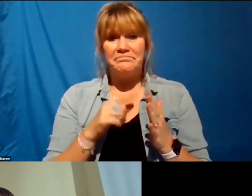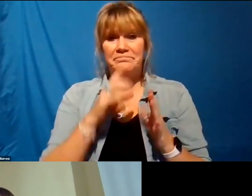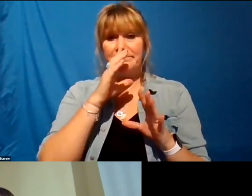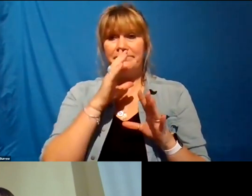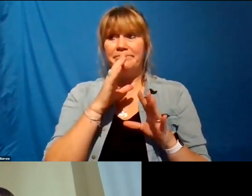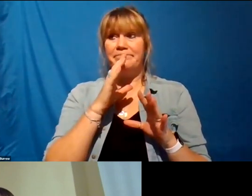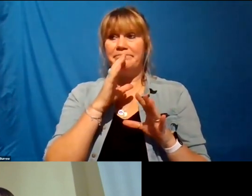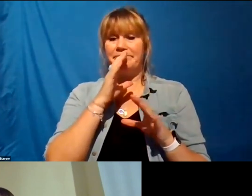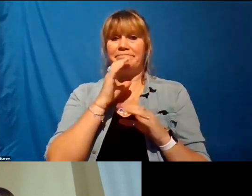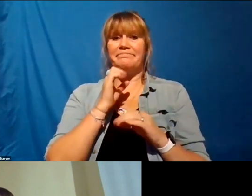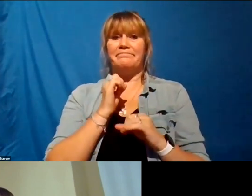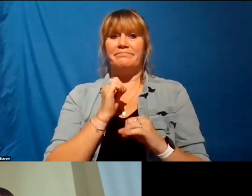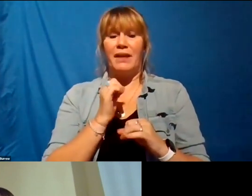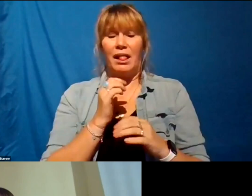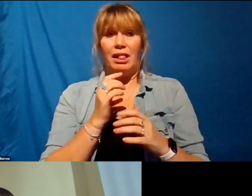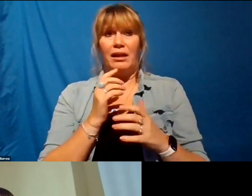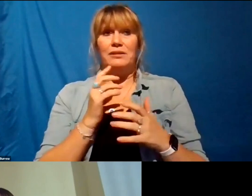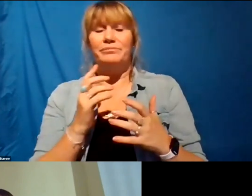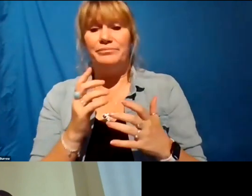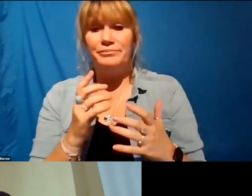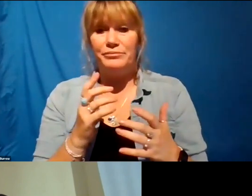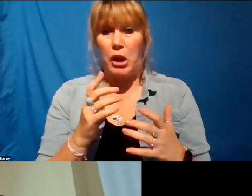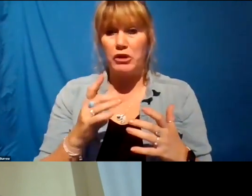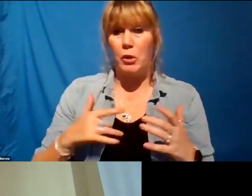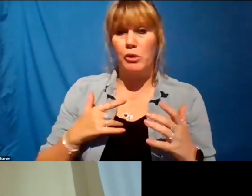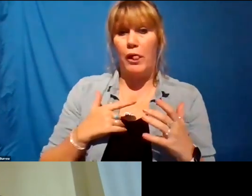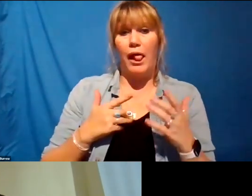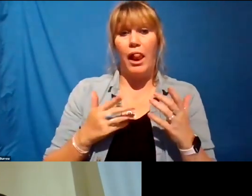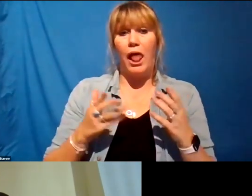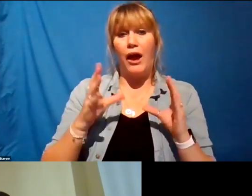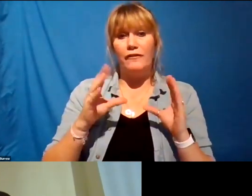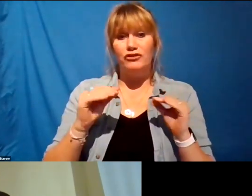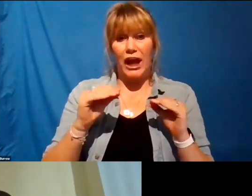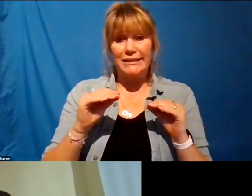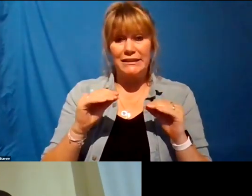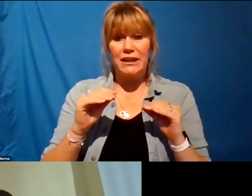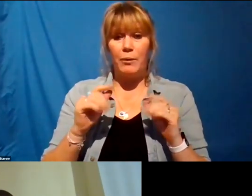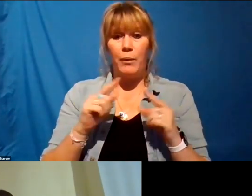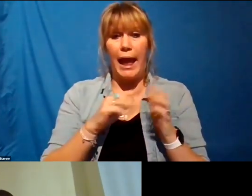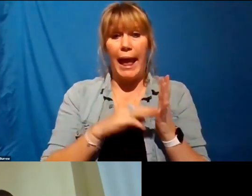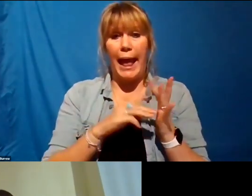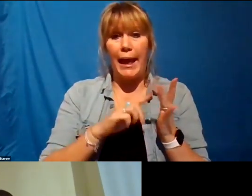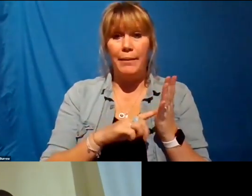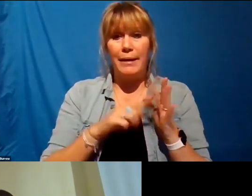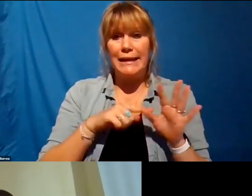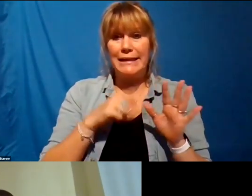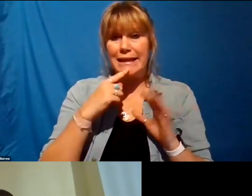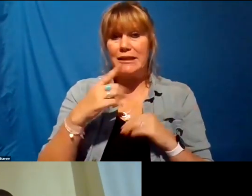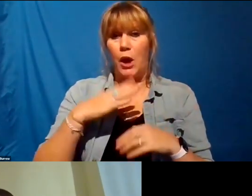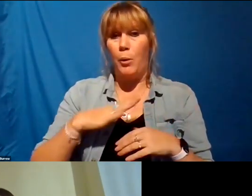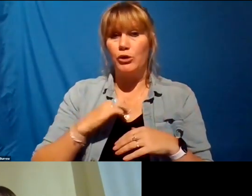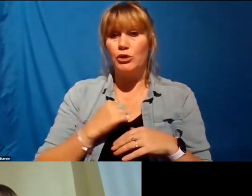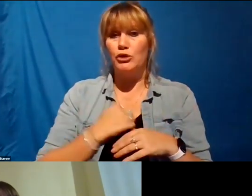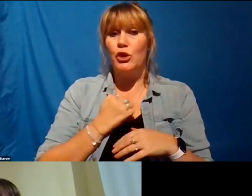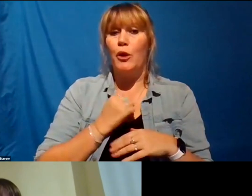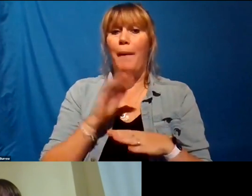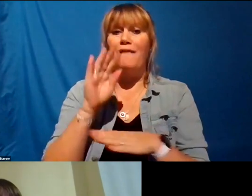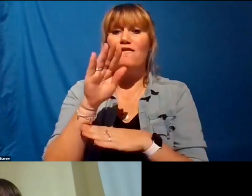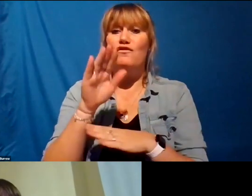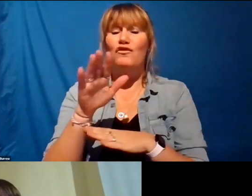I'm just going to a couple of the live chats where Emily says, I want you to do my future wedding dress,